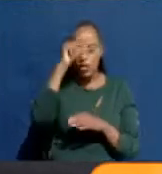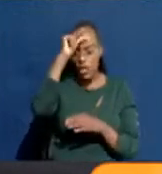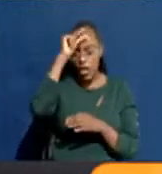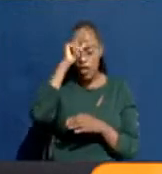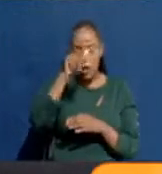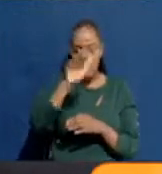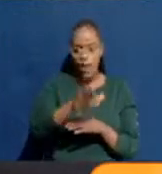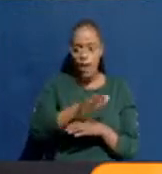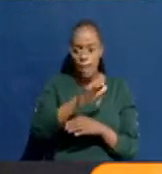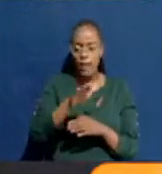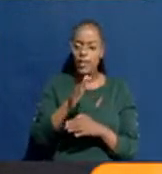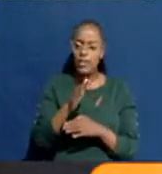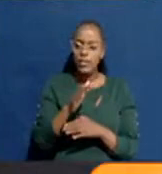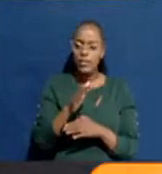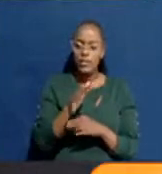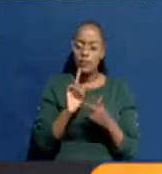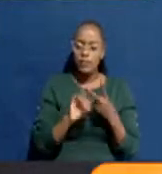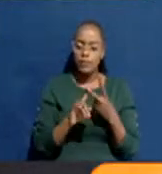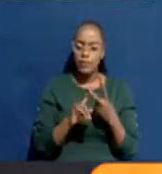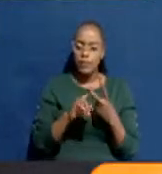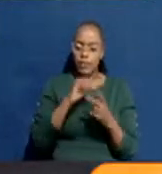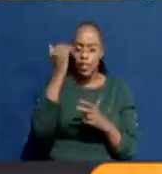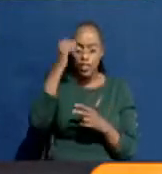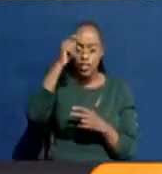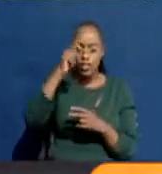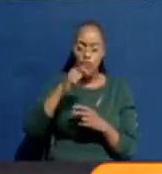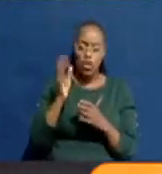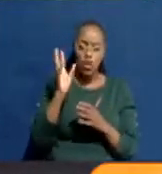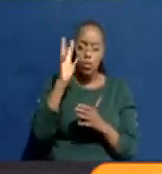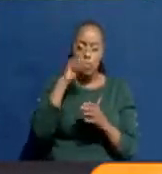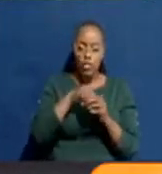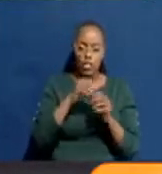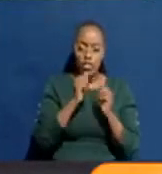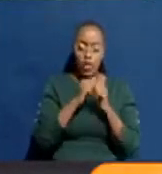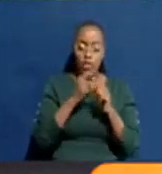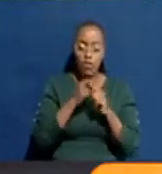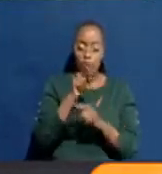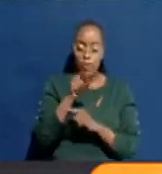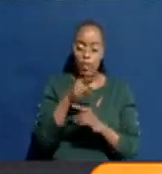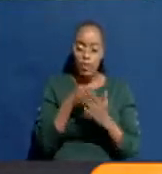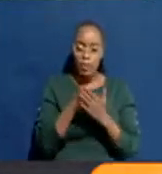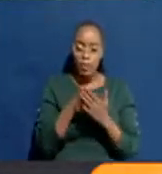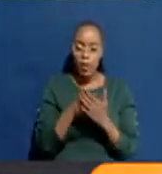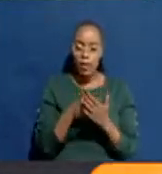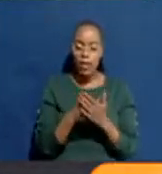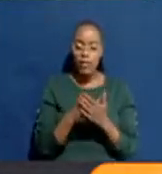is parliament and judiciary incorporated. Out of that money,